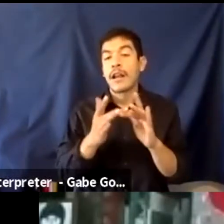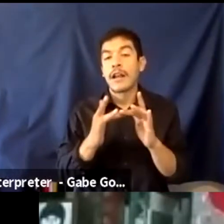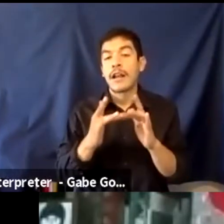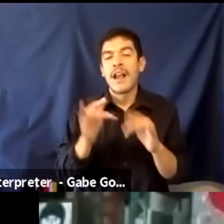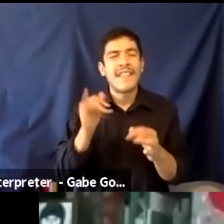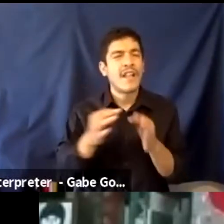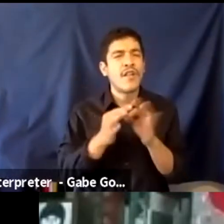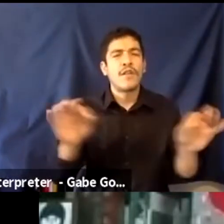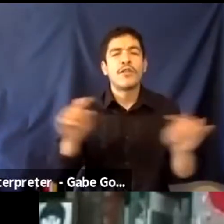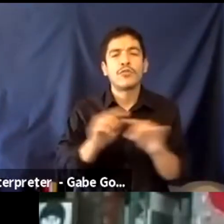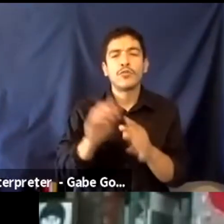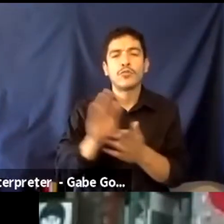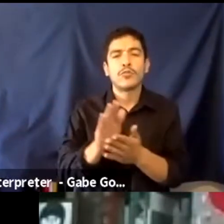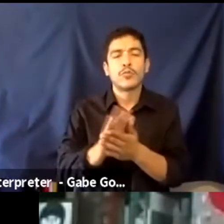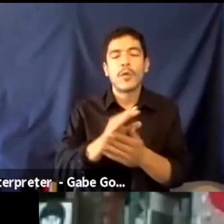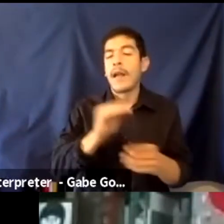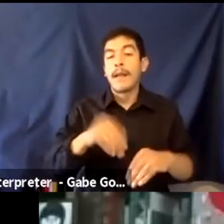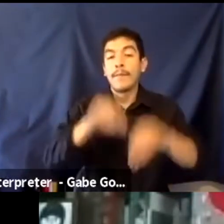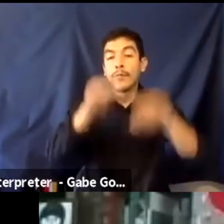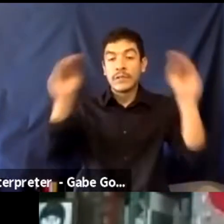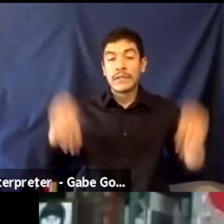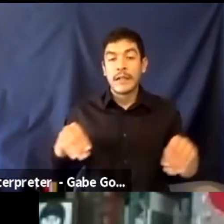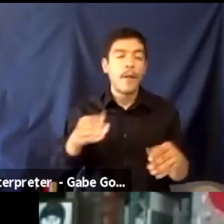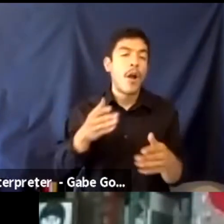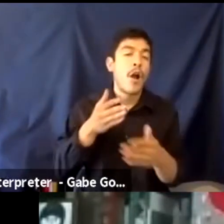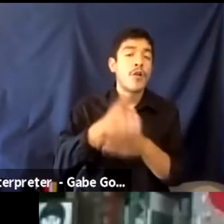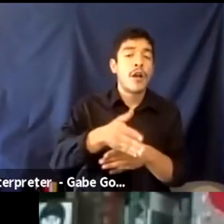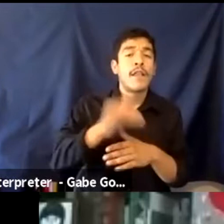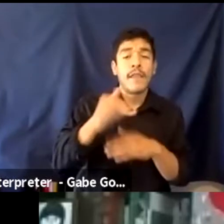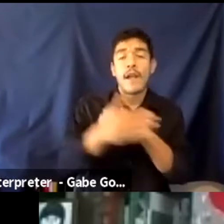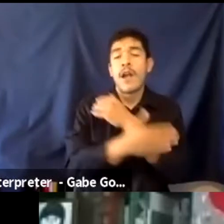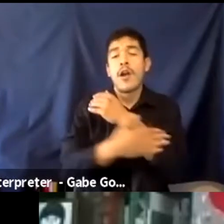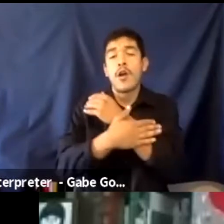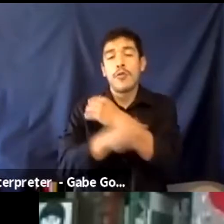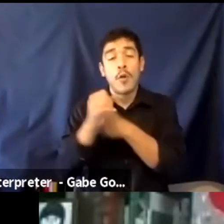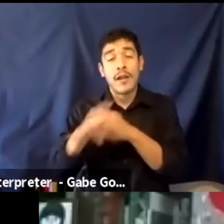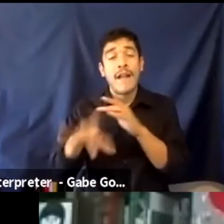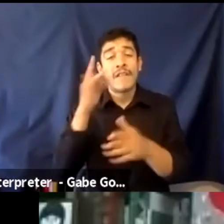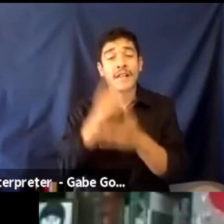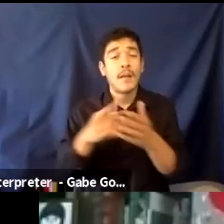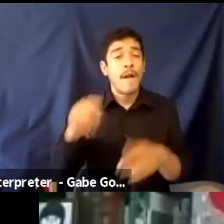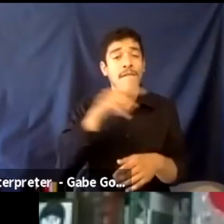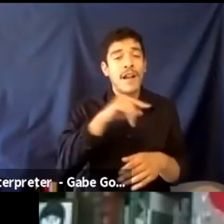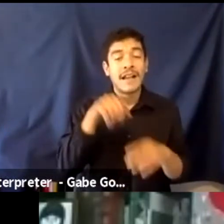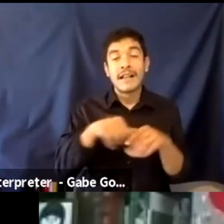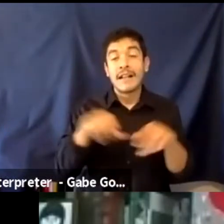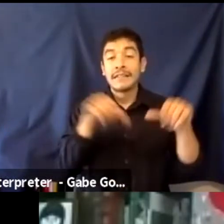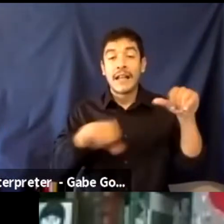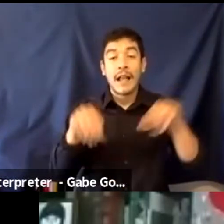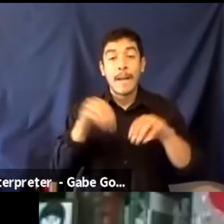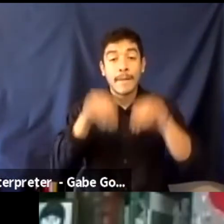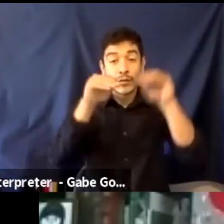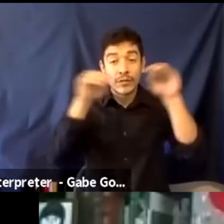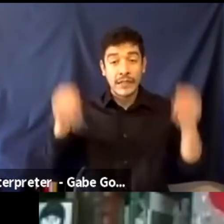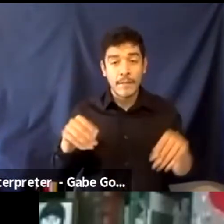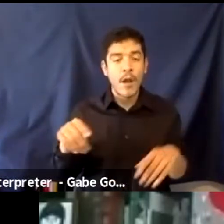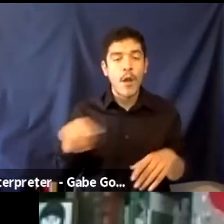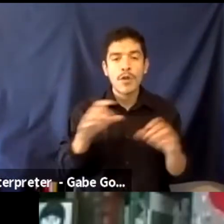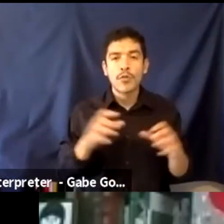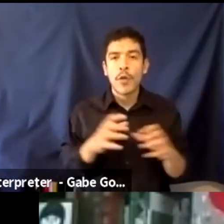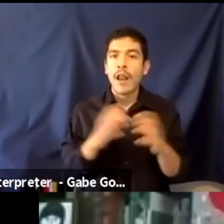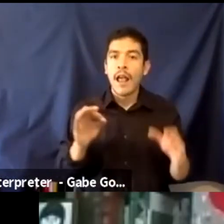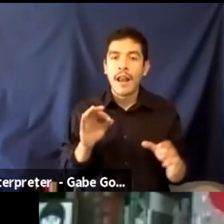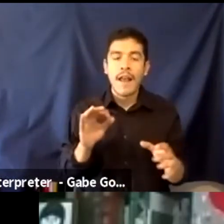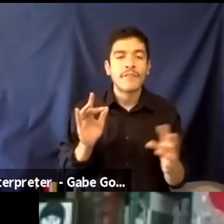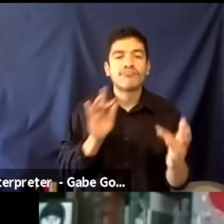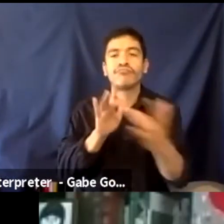to schools and museums across the country. So you may even find some of us at a science museum near you. We do a ton of outreach,